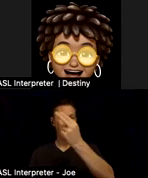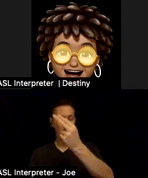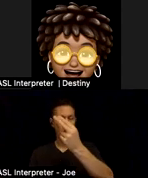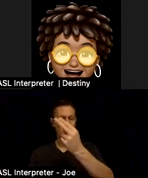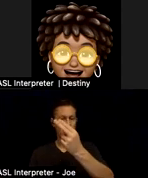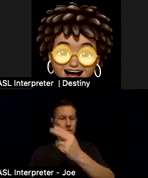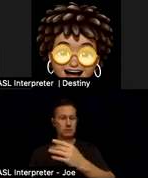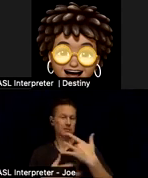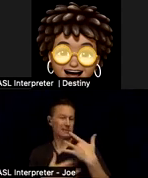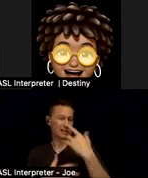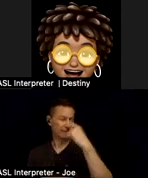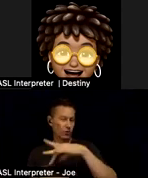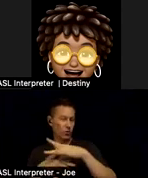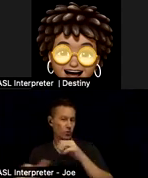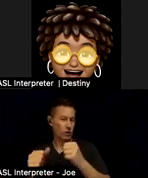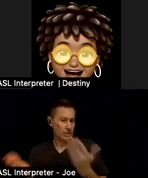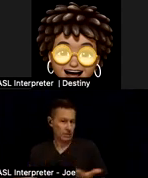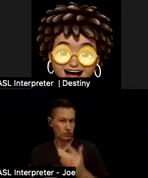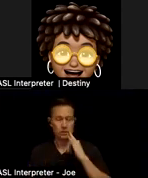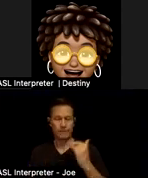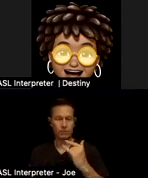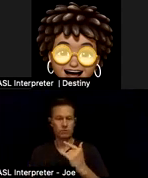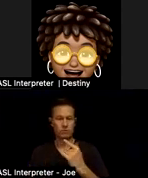the map, with the fact that